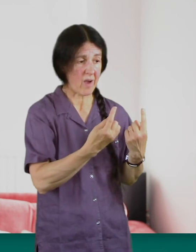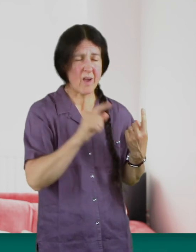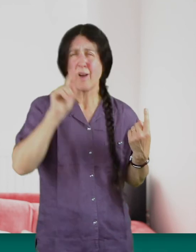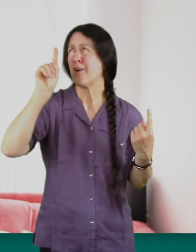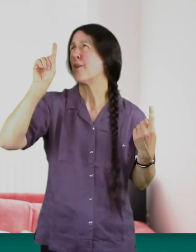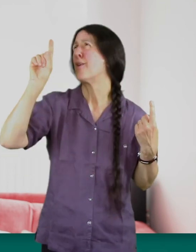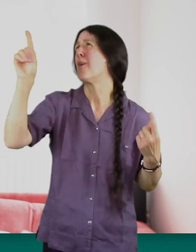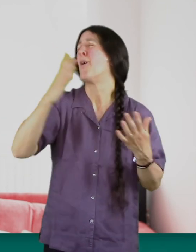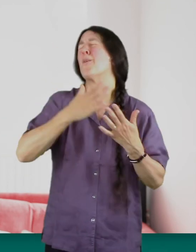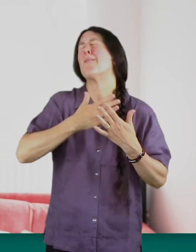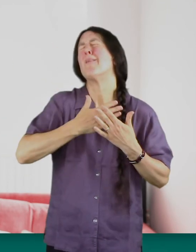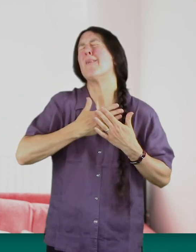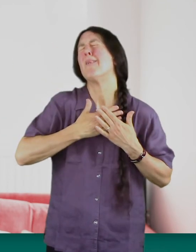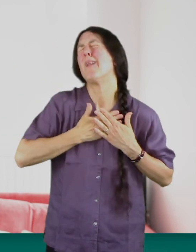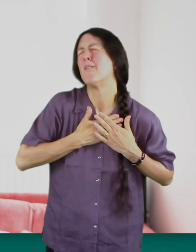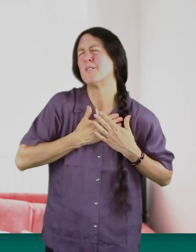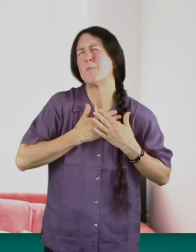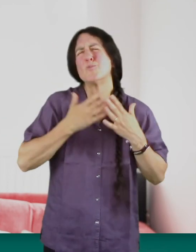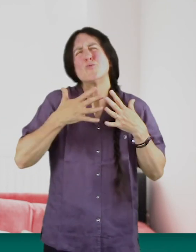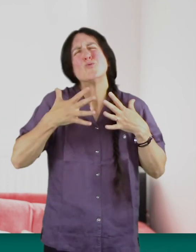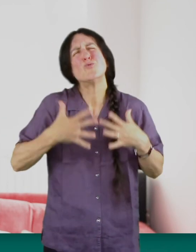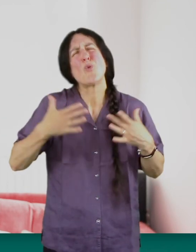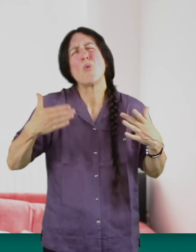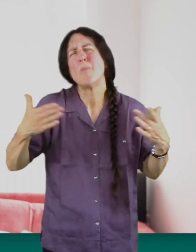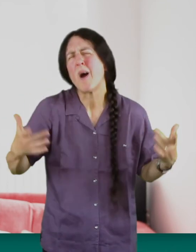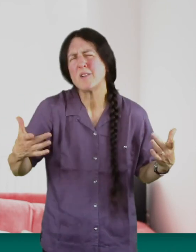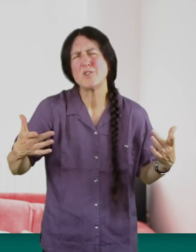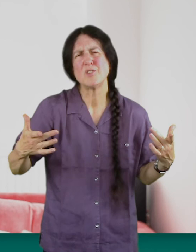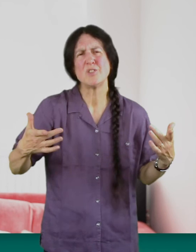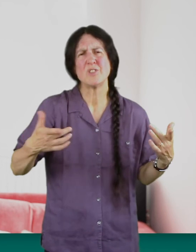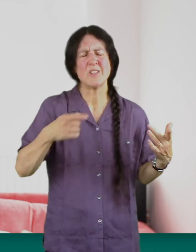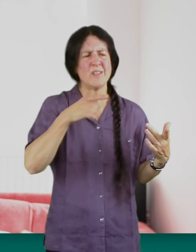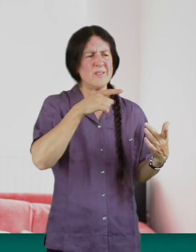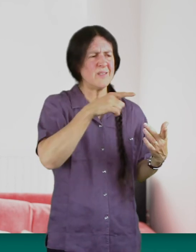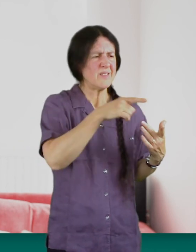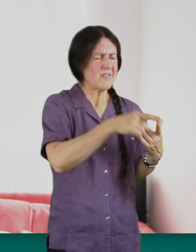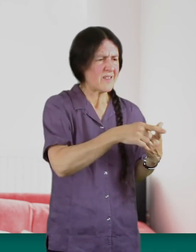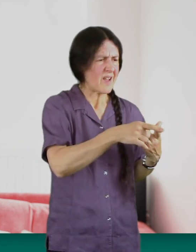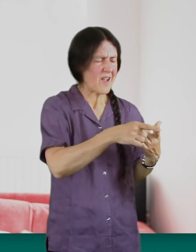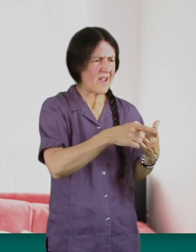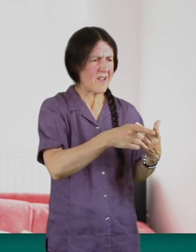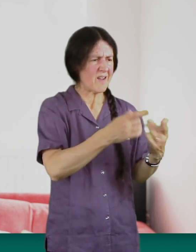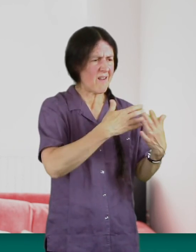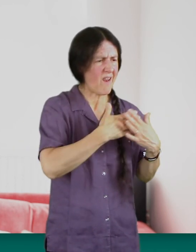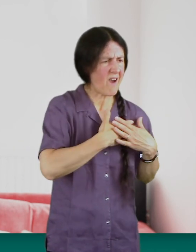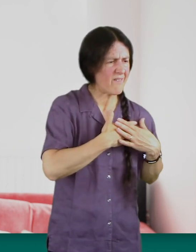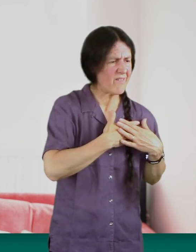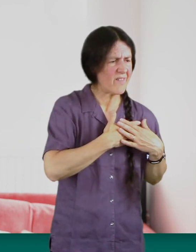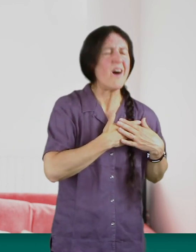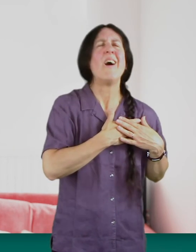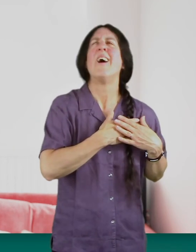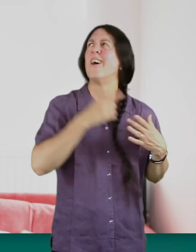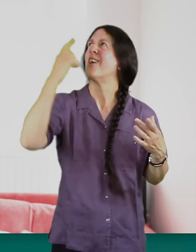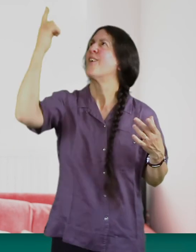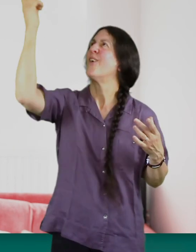can discover each other more and more as living reminders of God's divine presence. They are brought together